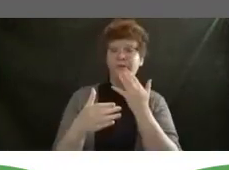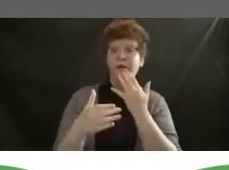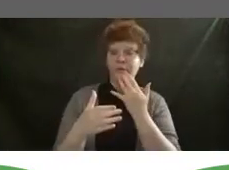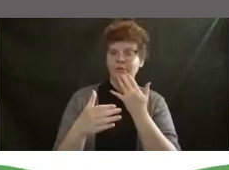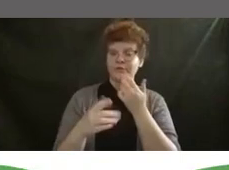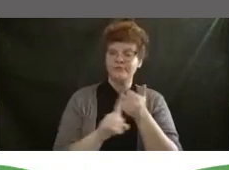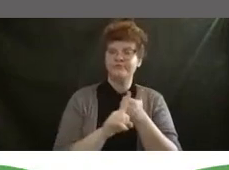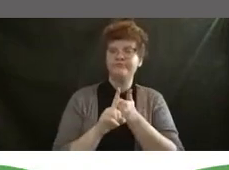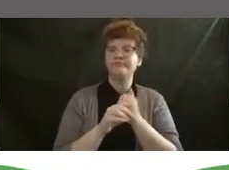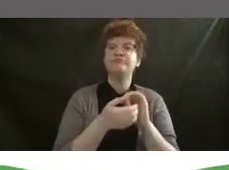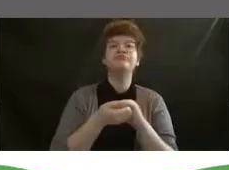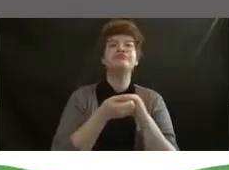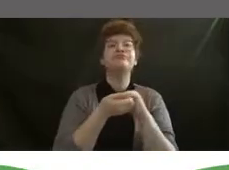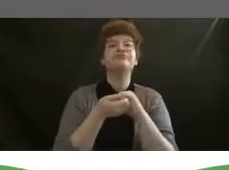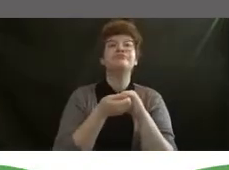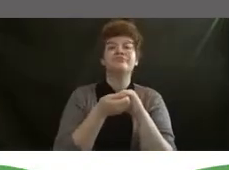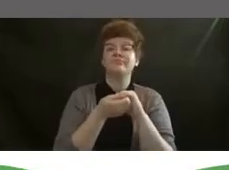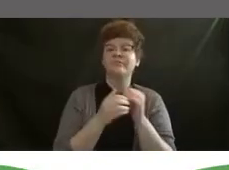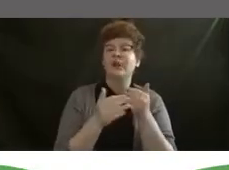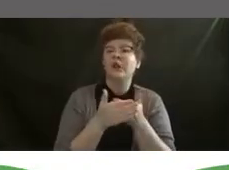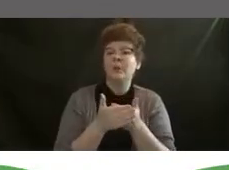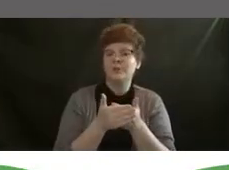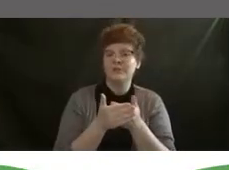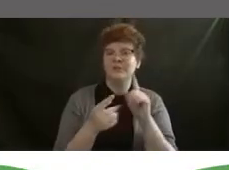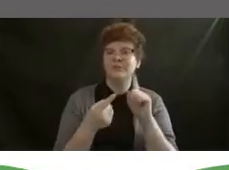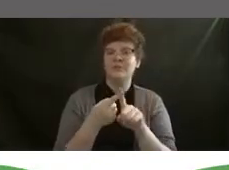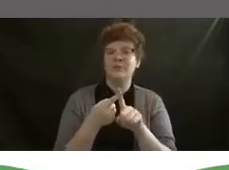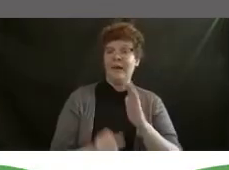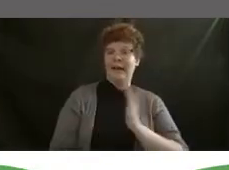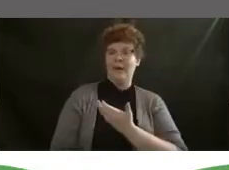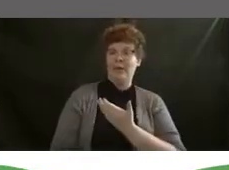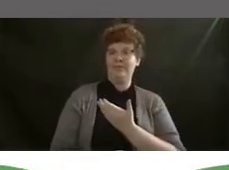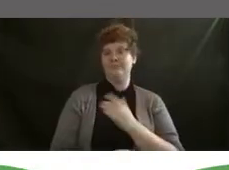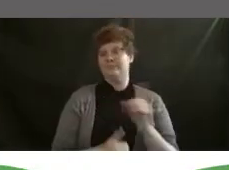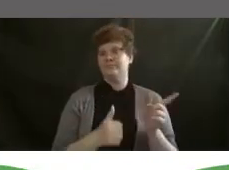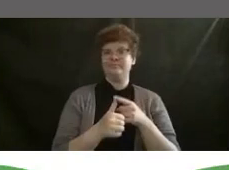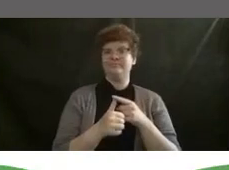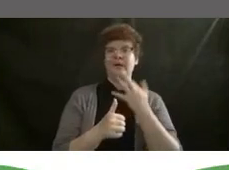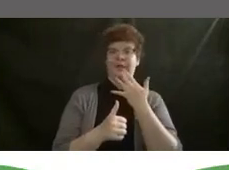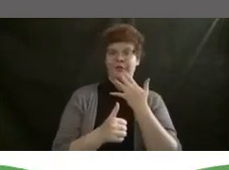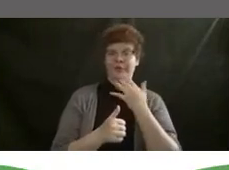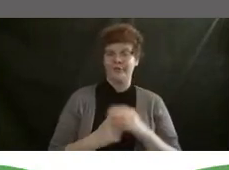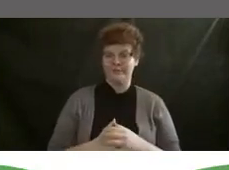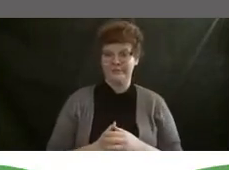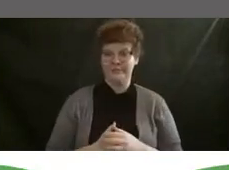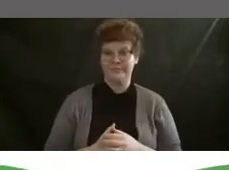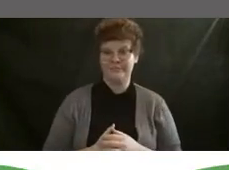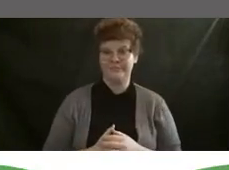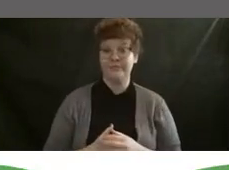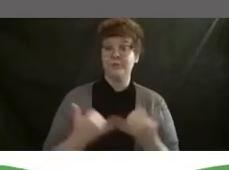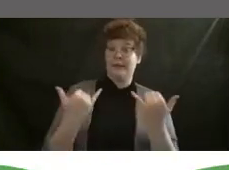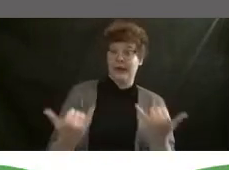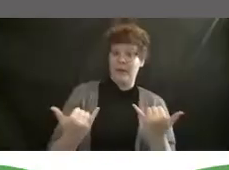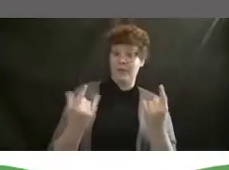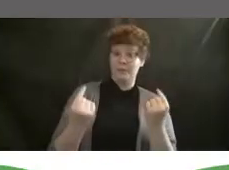harmonious, that are analogous colors to this key color right here. Now what I can do is I can go ahead down